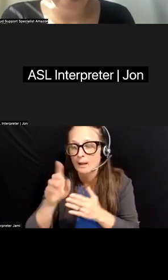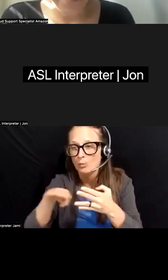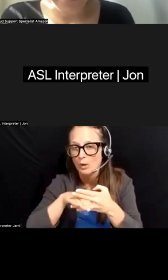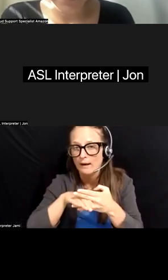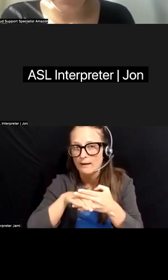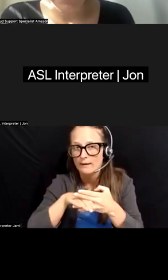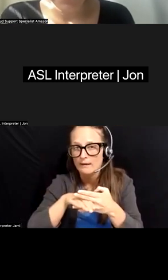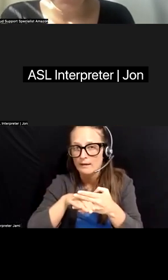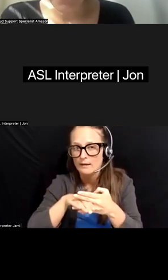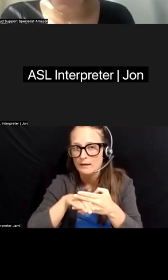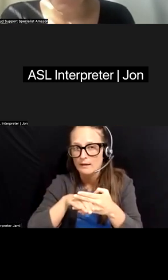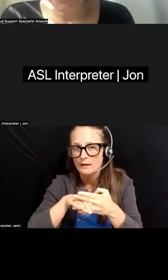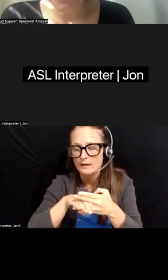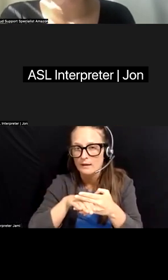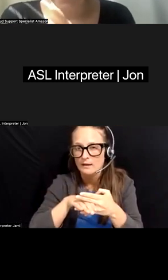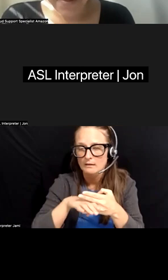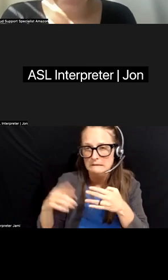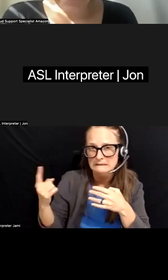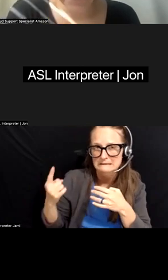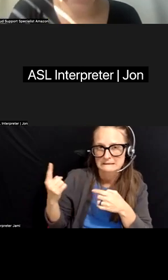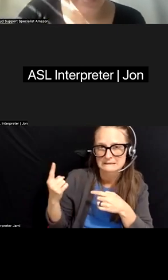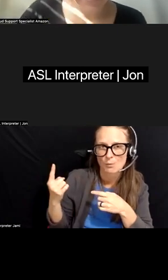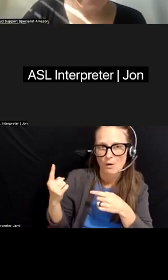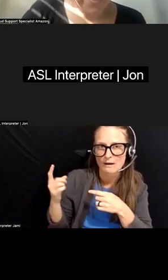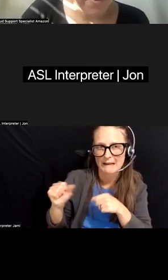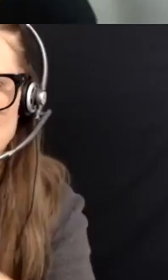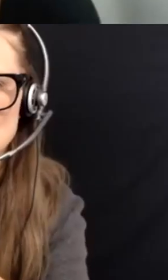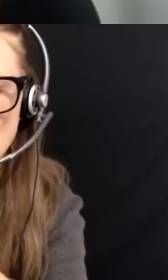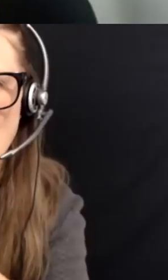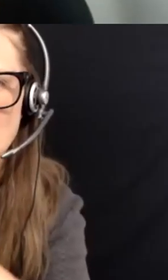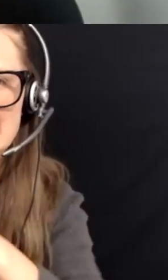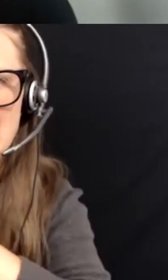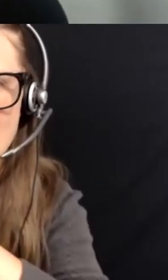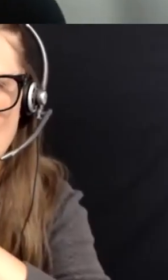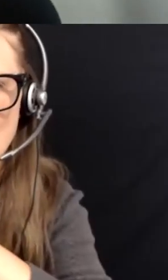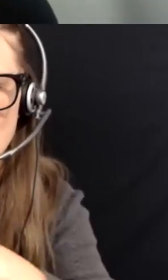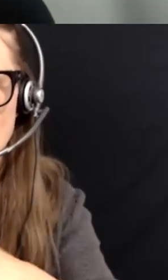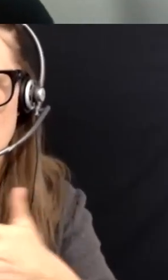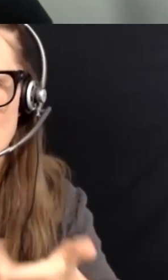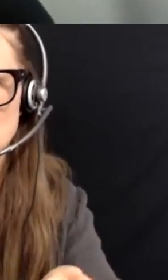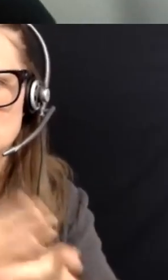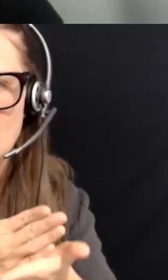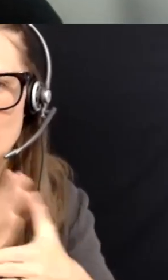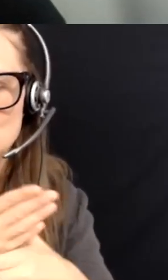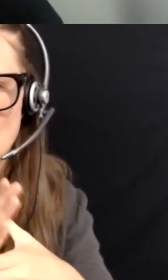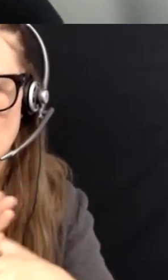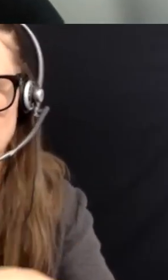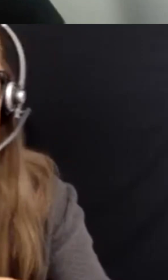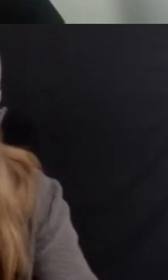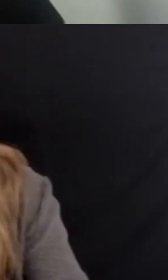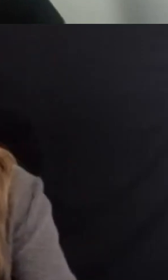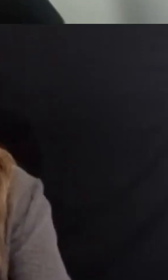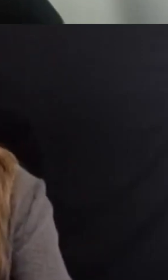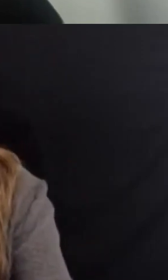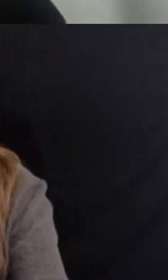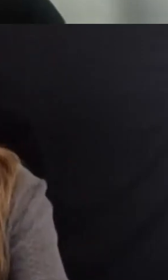somebody can you put a timer, and I'll stop sharing. I can get one going for you in just a second. Okay, thanks. Right now. So let's do